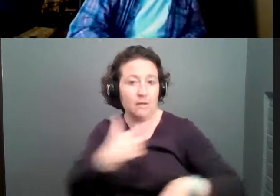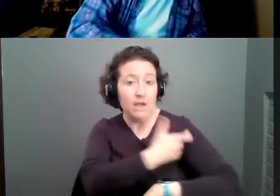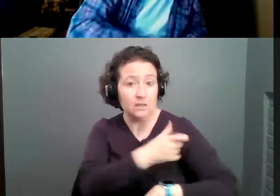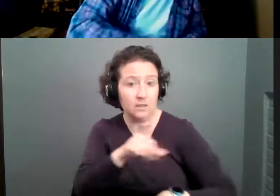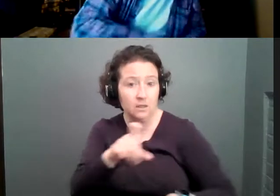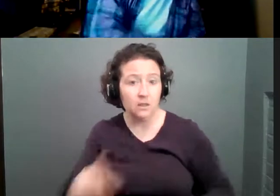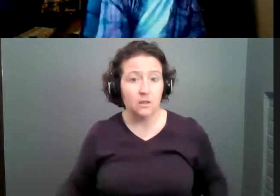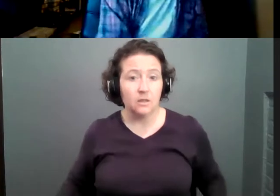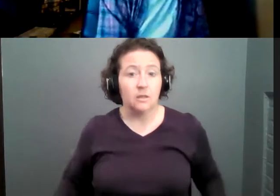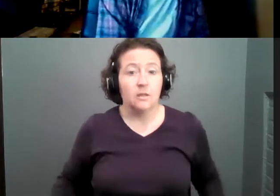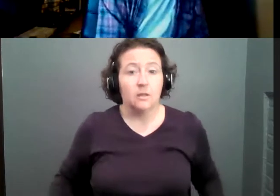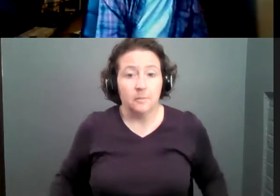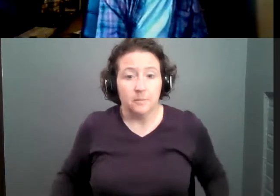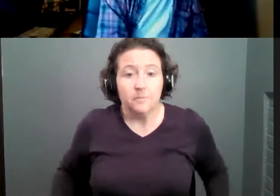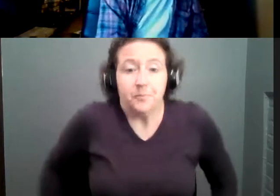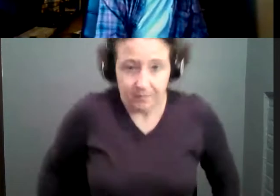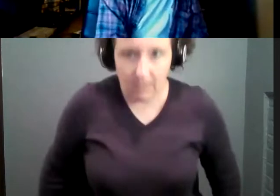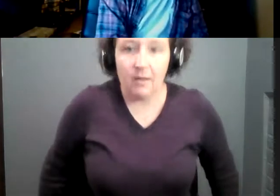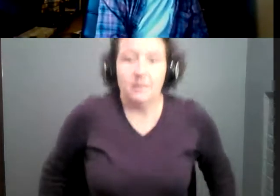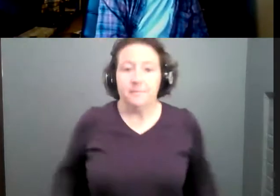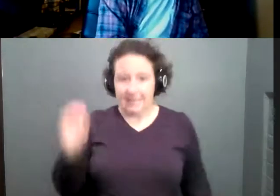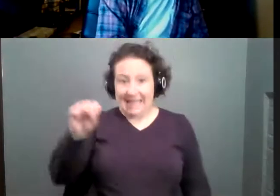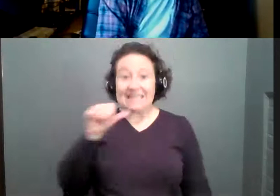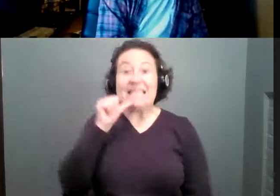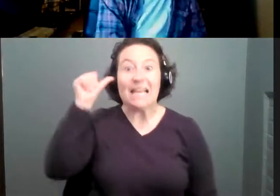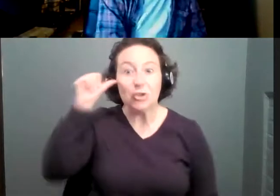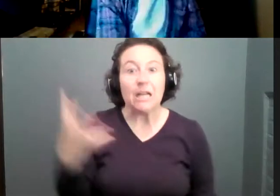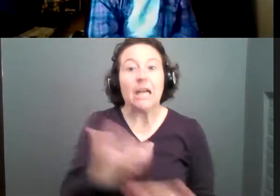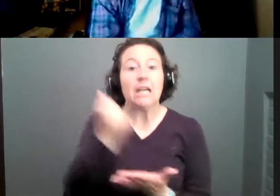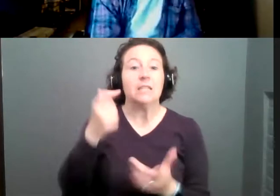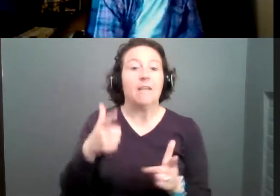vaccinated? Yes, yesterday.